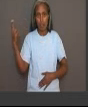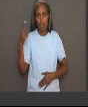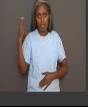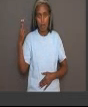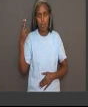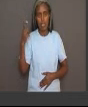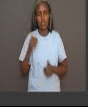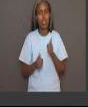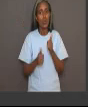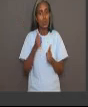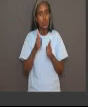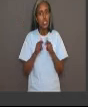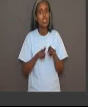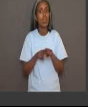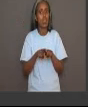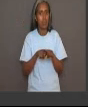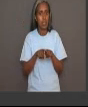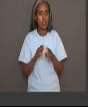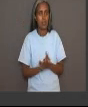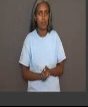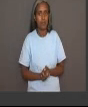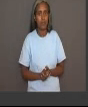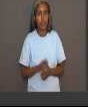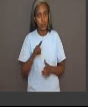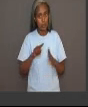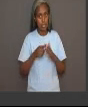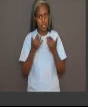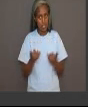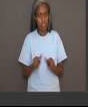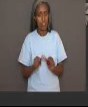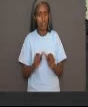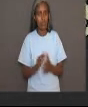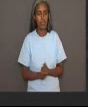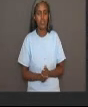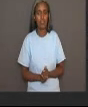to which argument. You may start right away.